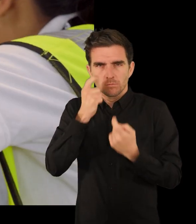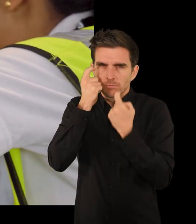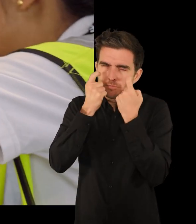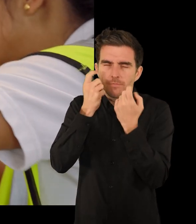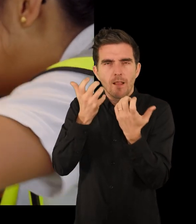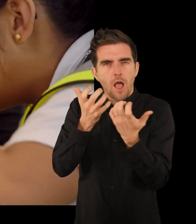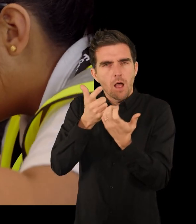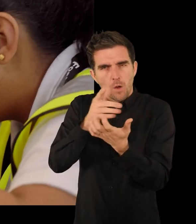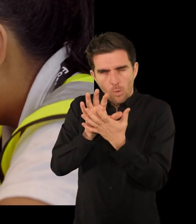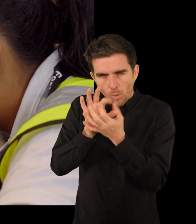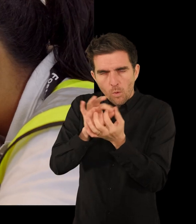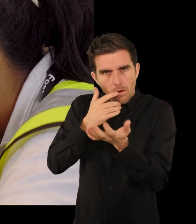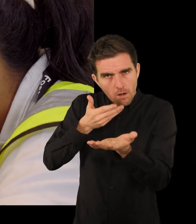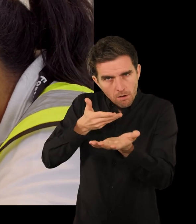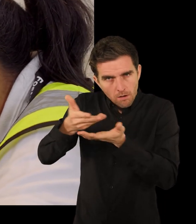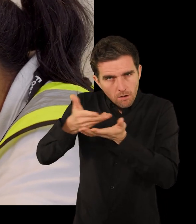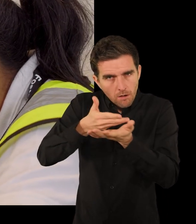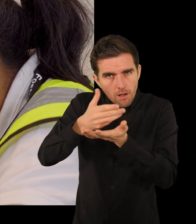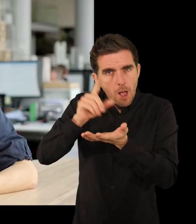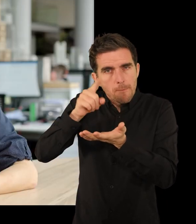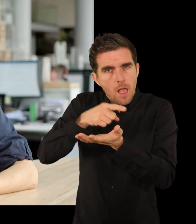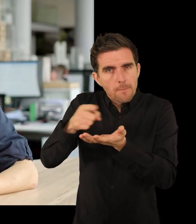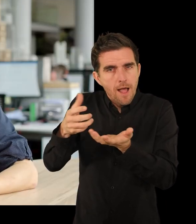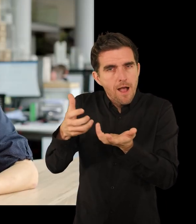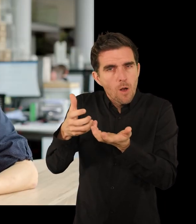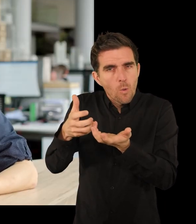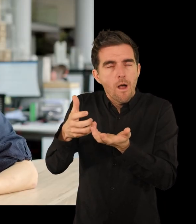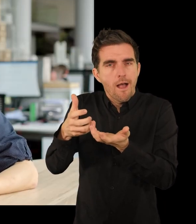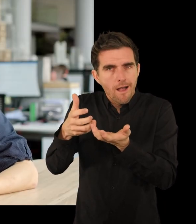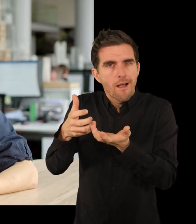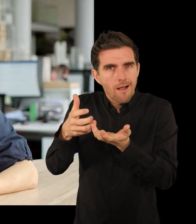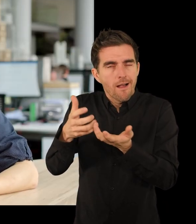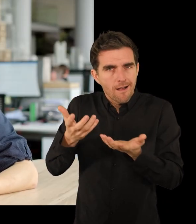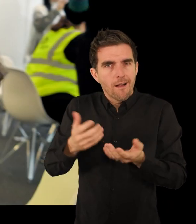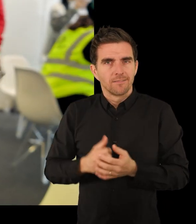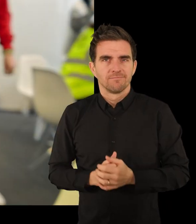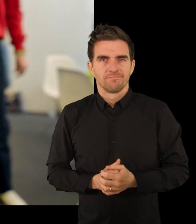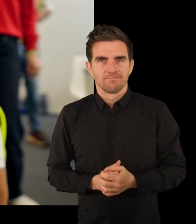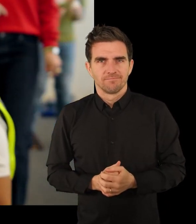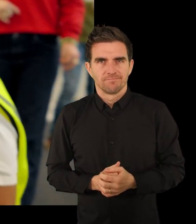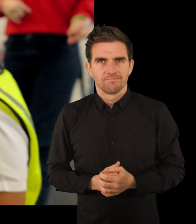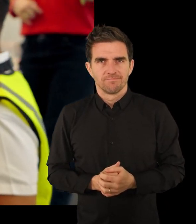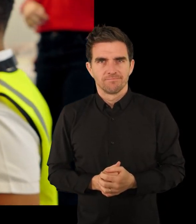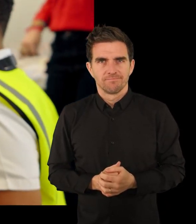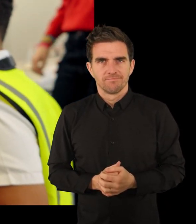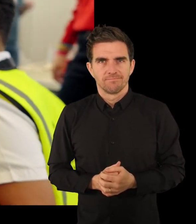Does set you thinking about how you communicate with people.